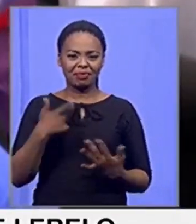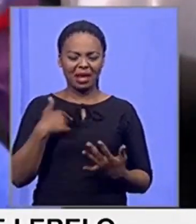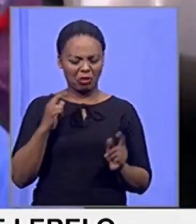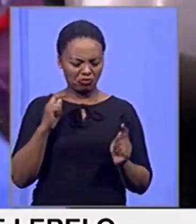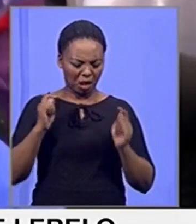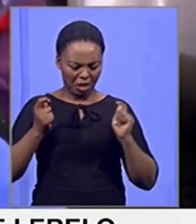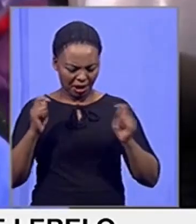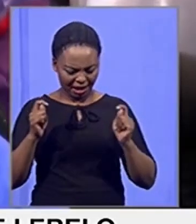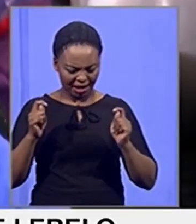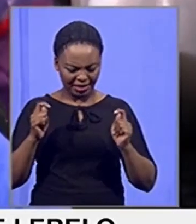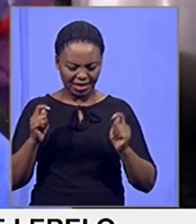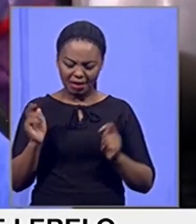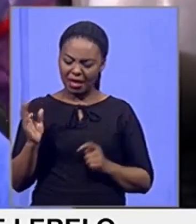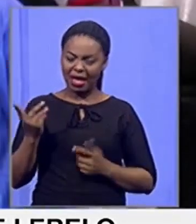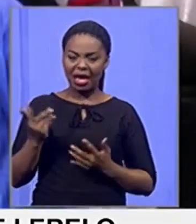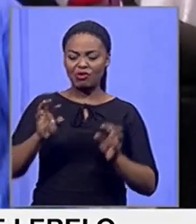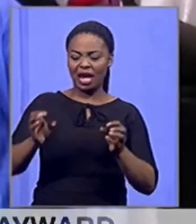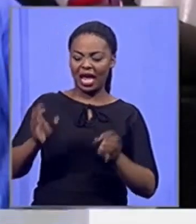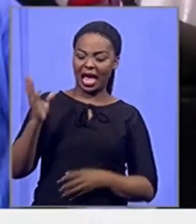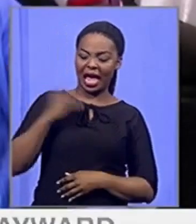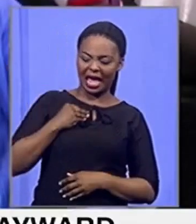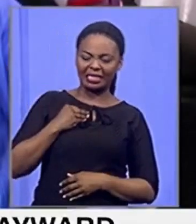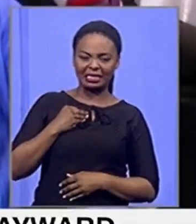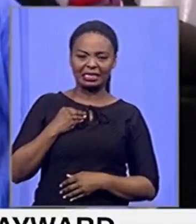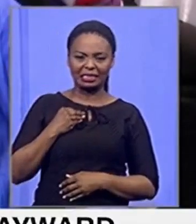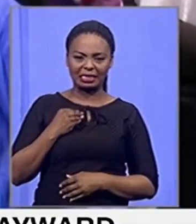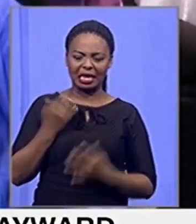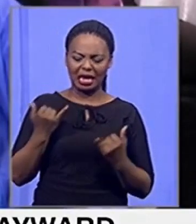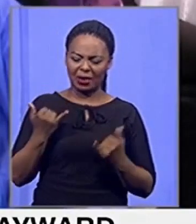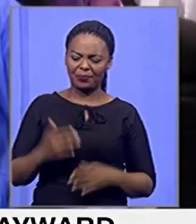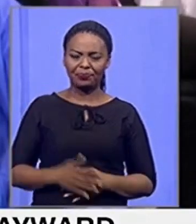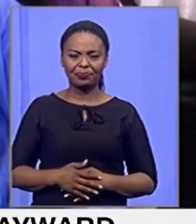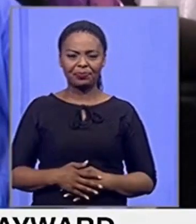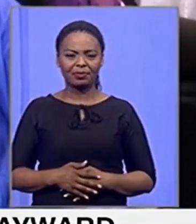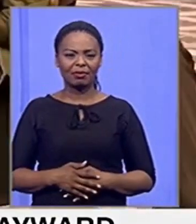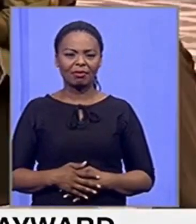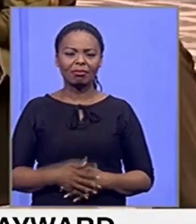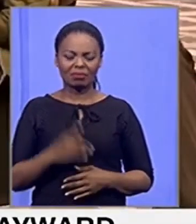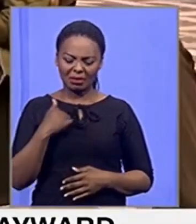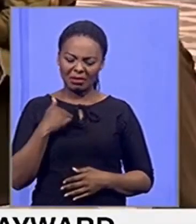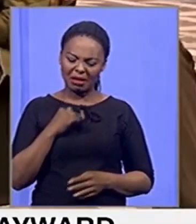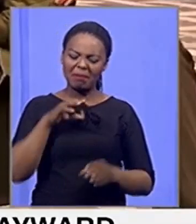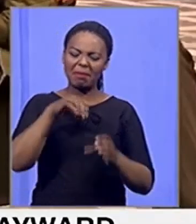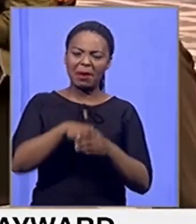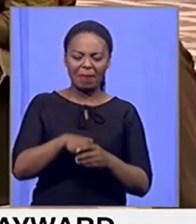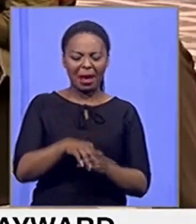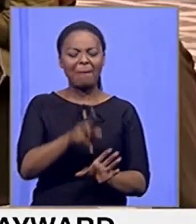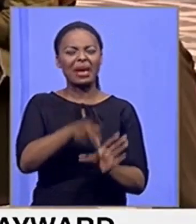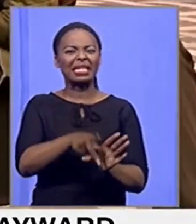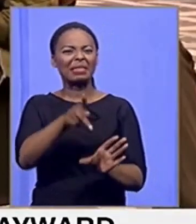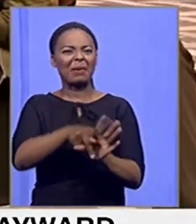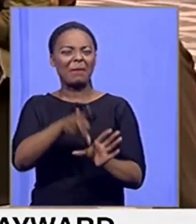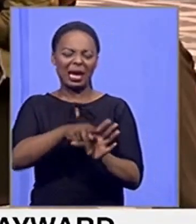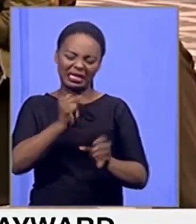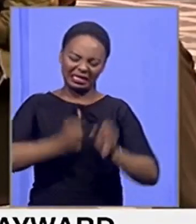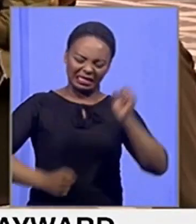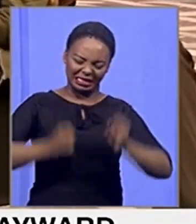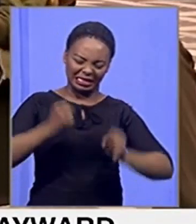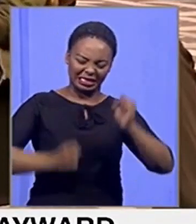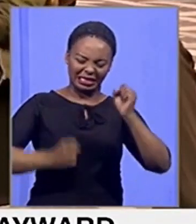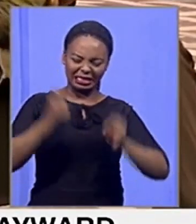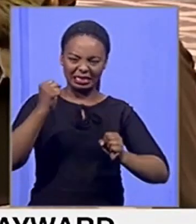ile ya mbotsiša ka potšišo ya gore na target ya gago mo lebelong le o bona e le nkare